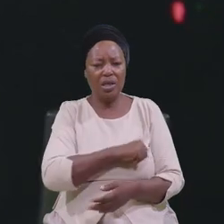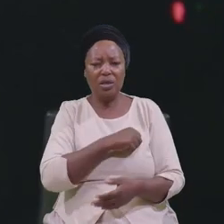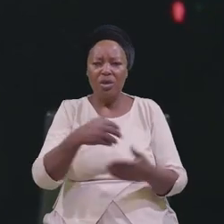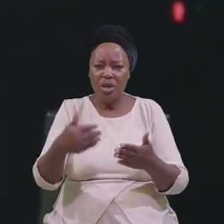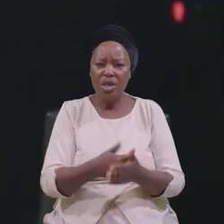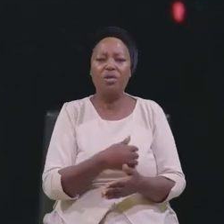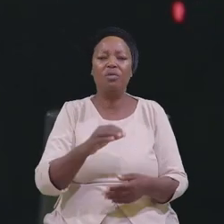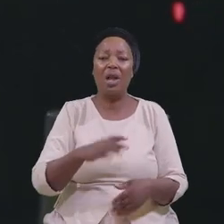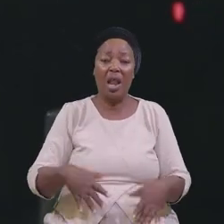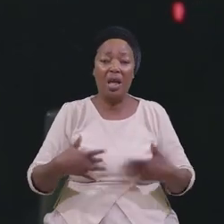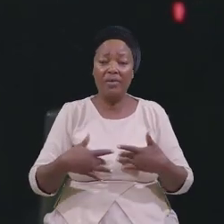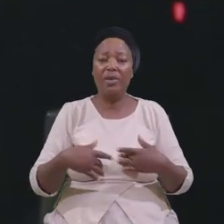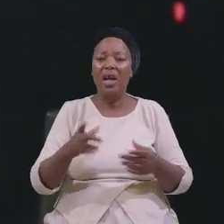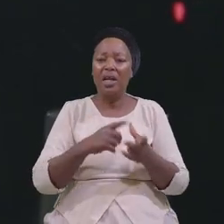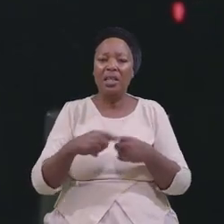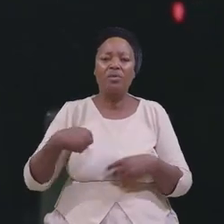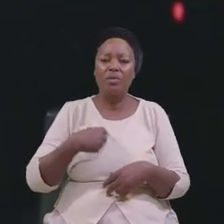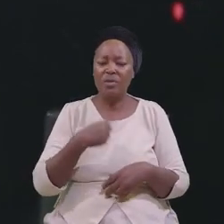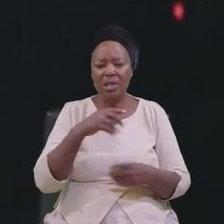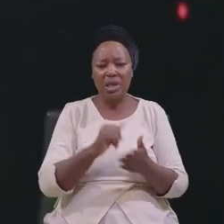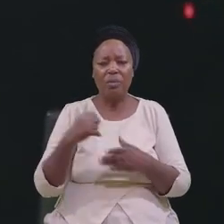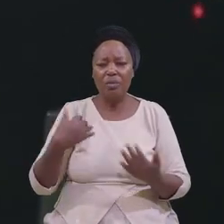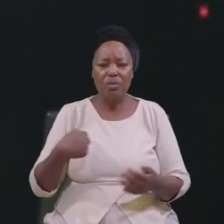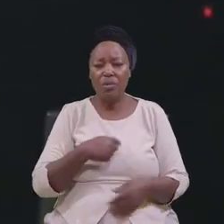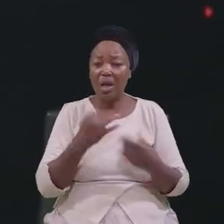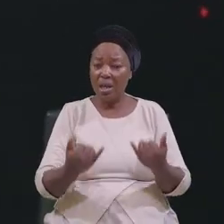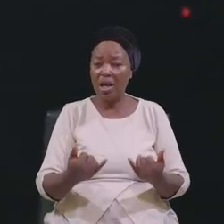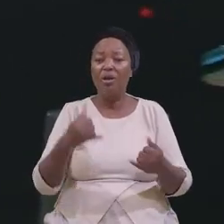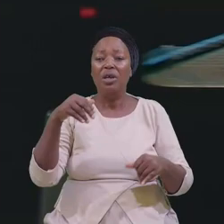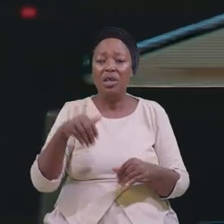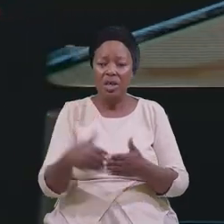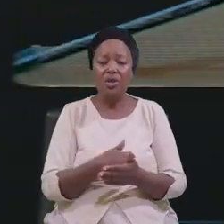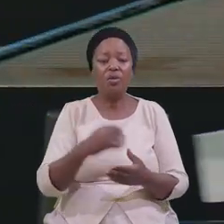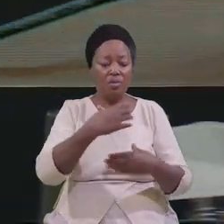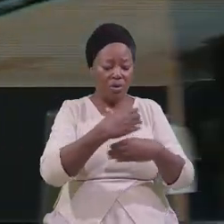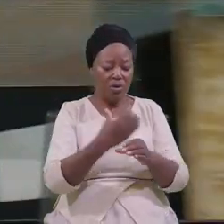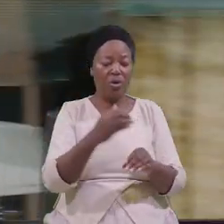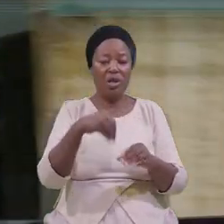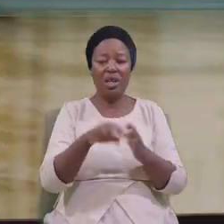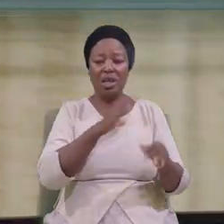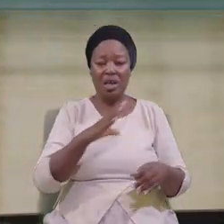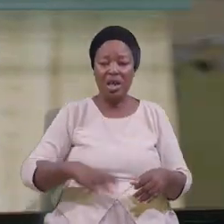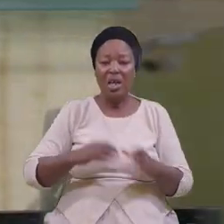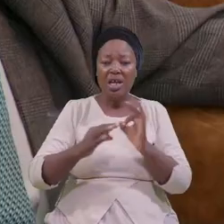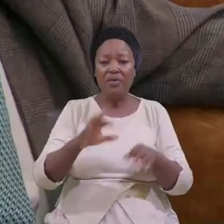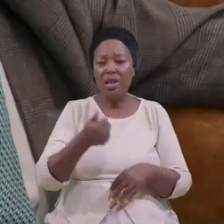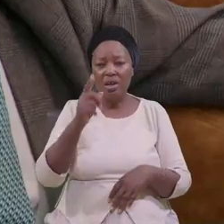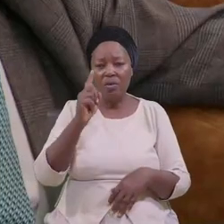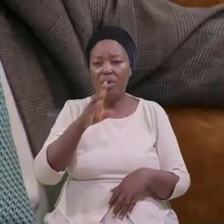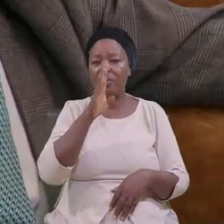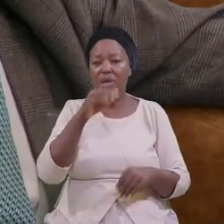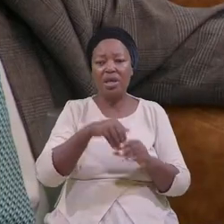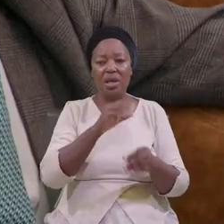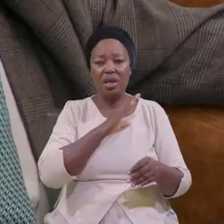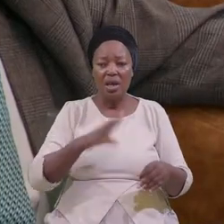lifestyle. We say that we're now new creatures in Christ. If any man be in Christ, it's a new creature. Old things